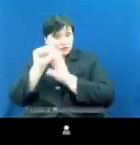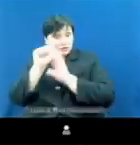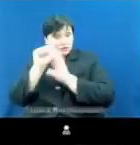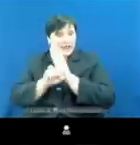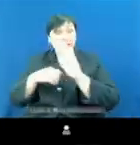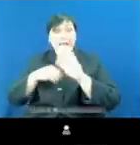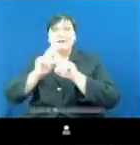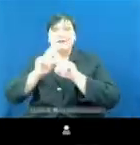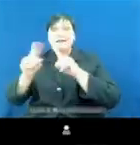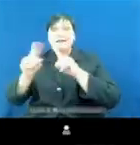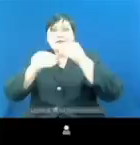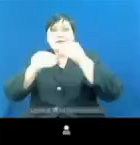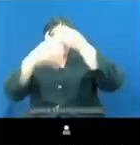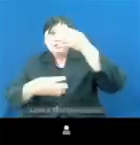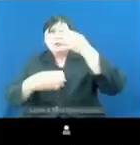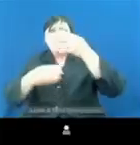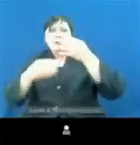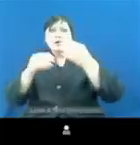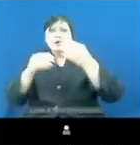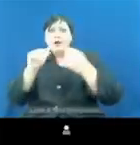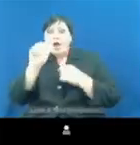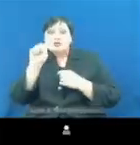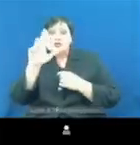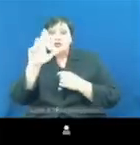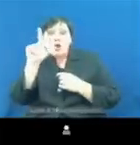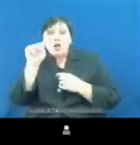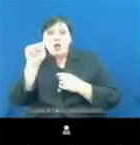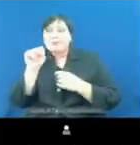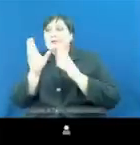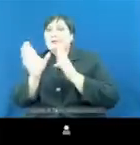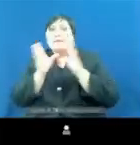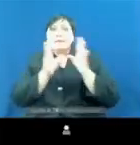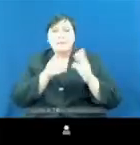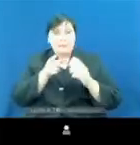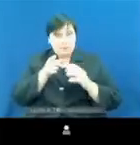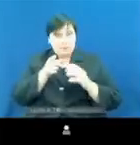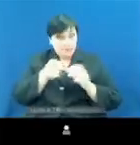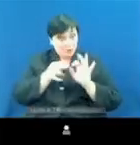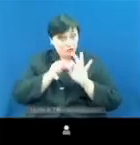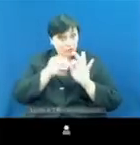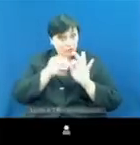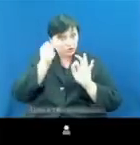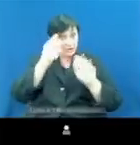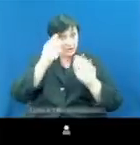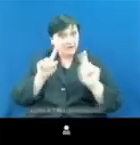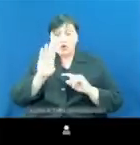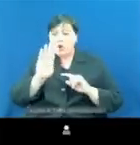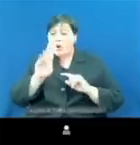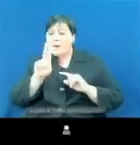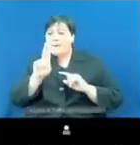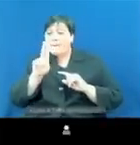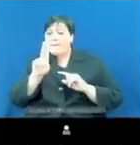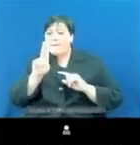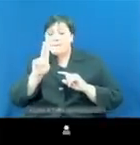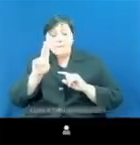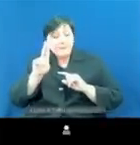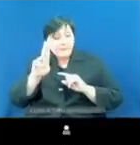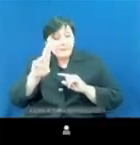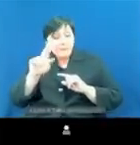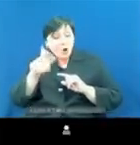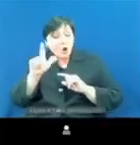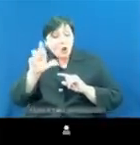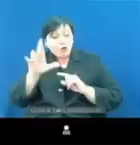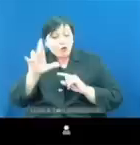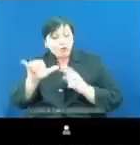assault? Do you understand the differences between burglary, larceny, robbery? You